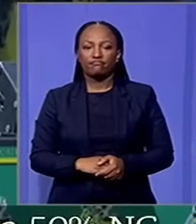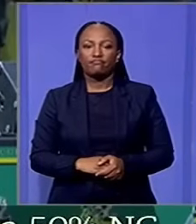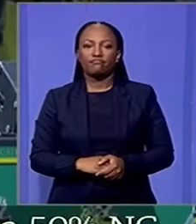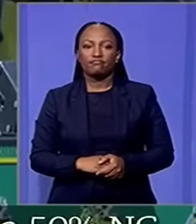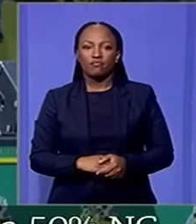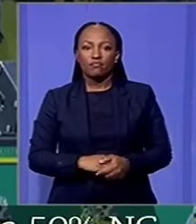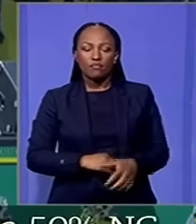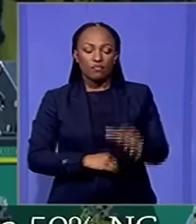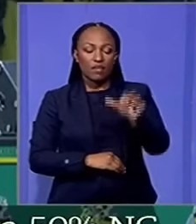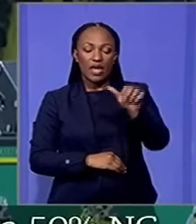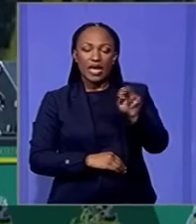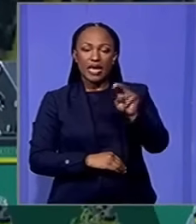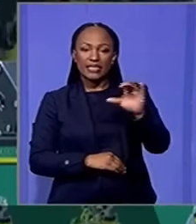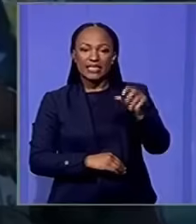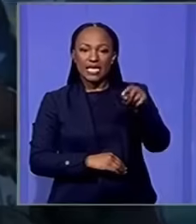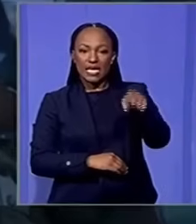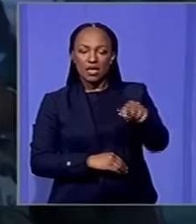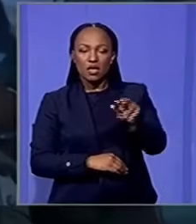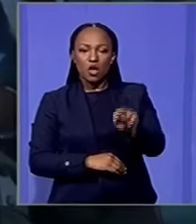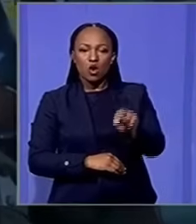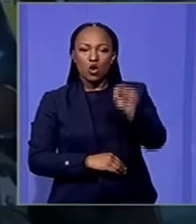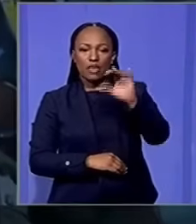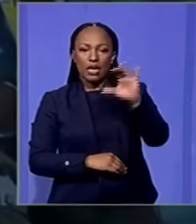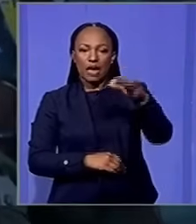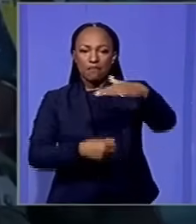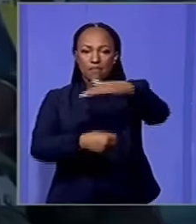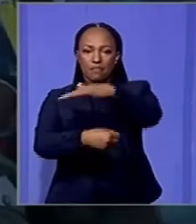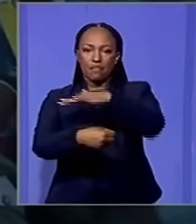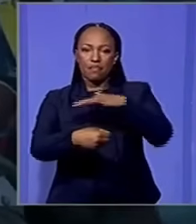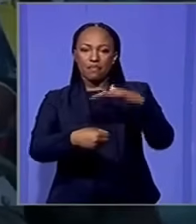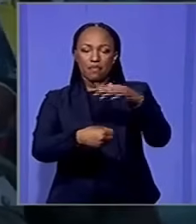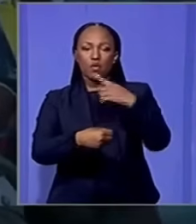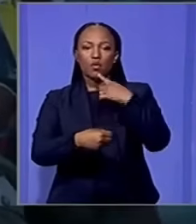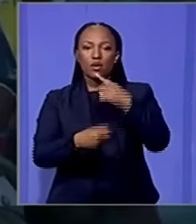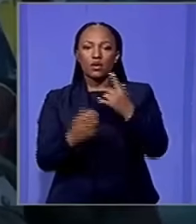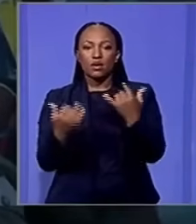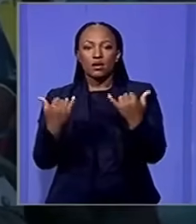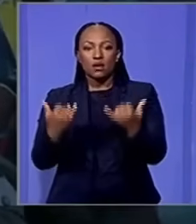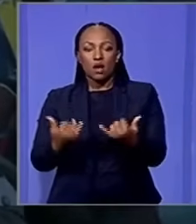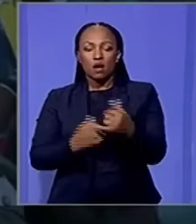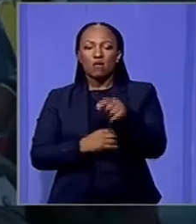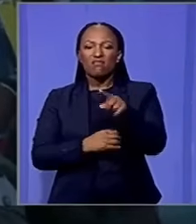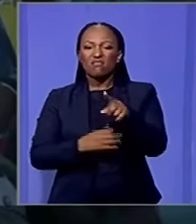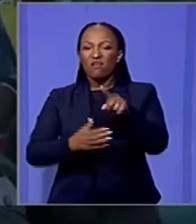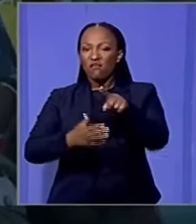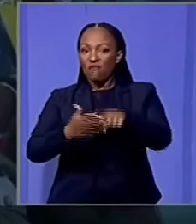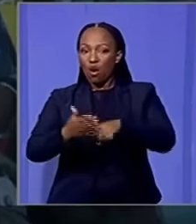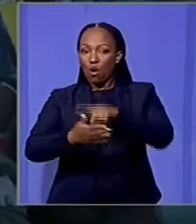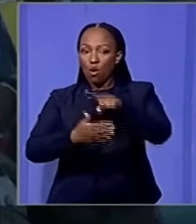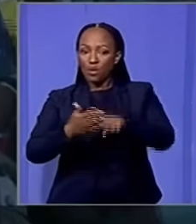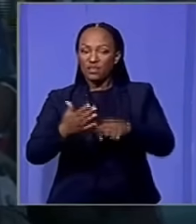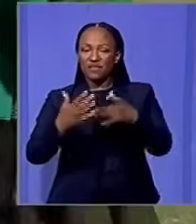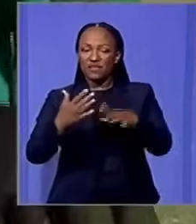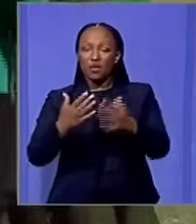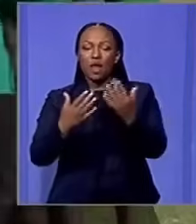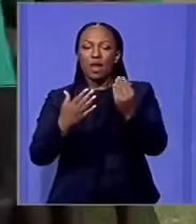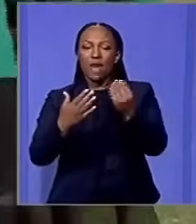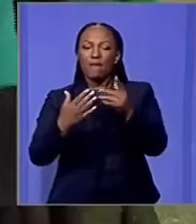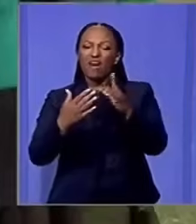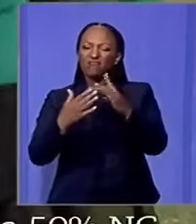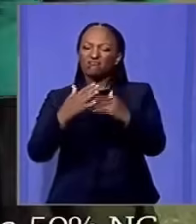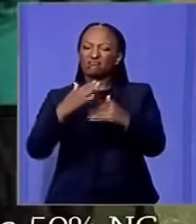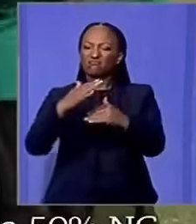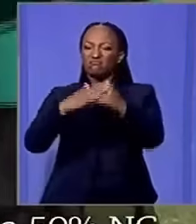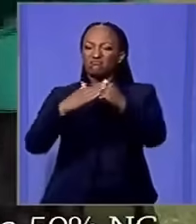ANC ka province ya Kapa Leboa e sa latola gore go šitwa ga yona go thopa dikgetho ka diboutu tša palo e sa belaetšego